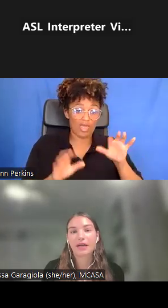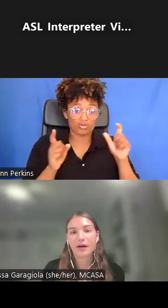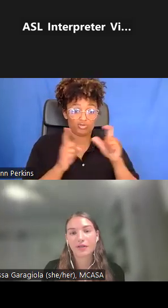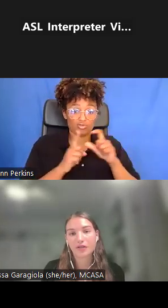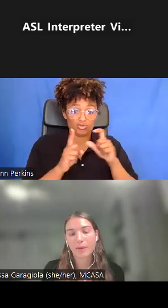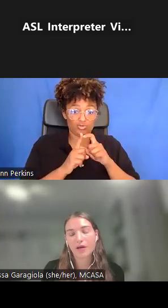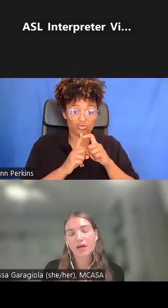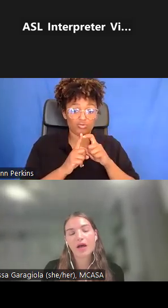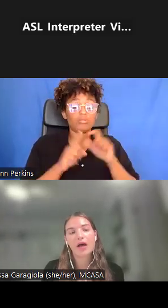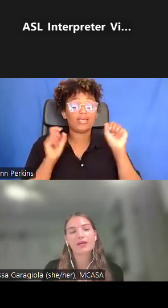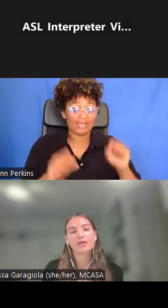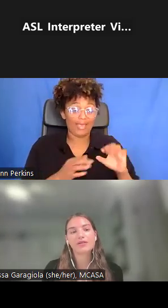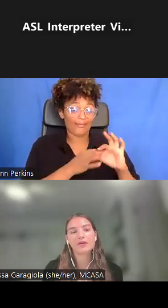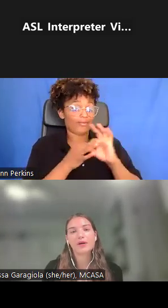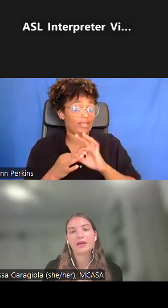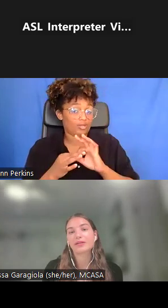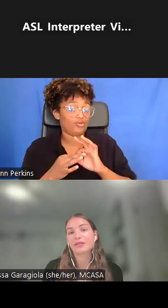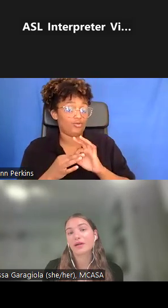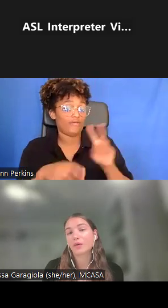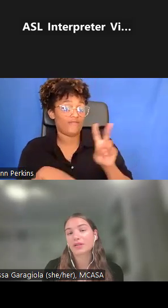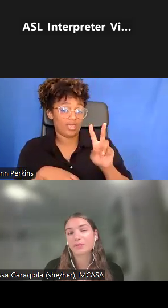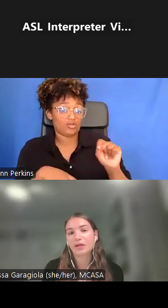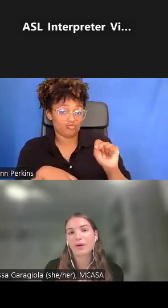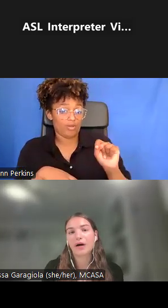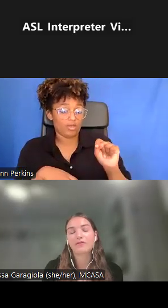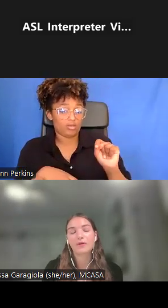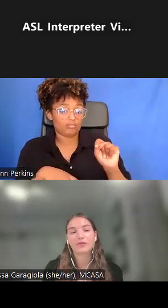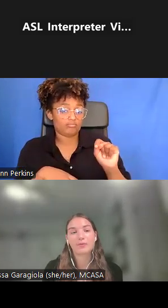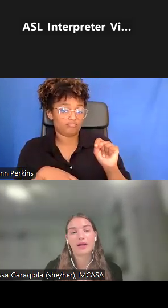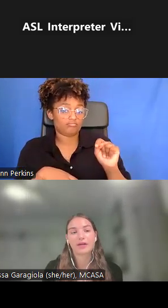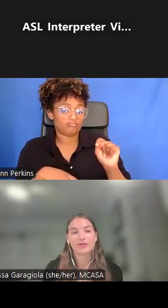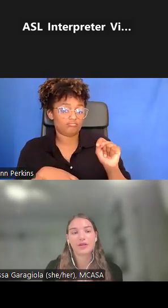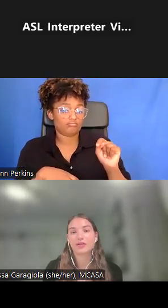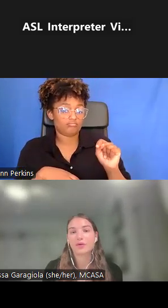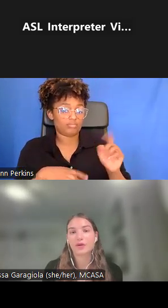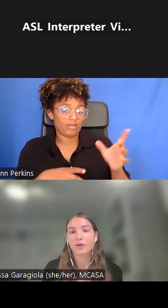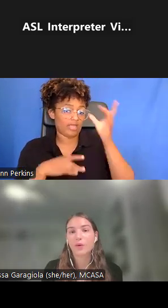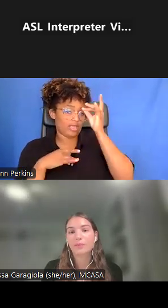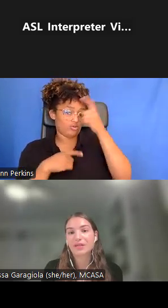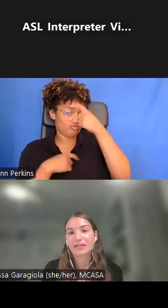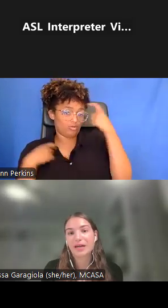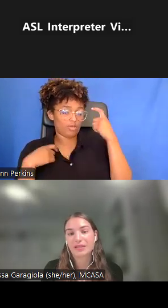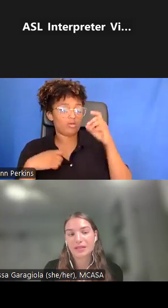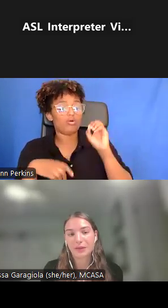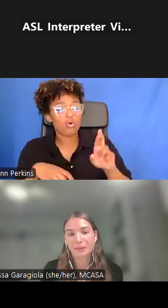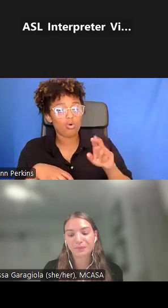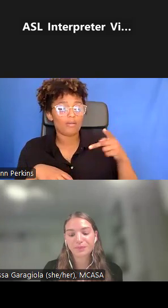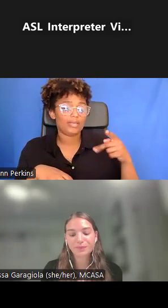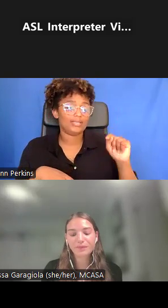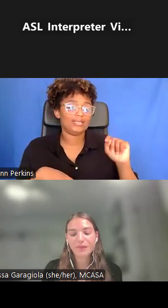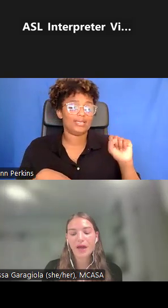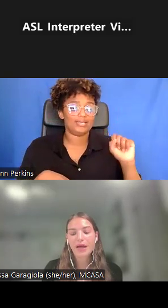of vicarious trauma, and it's also a sign or symptom of post-traumatic stress disorder or